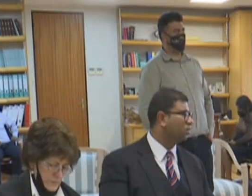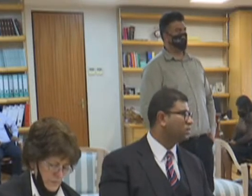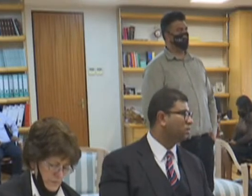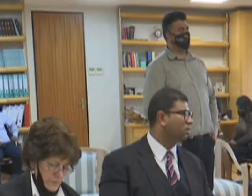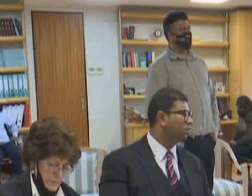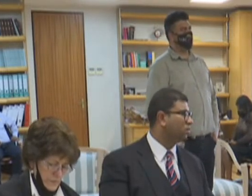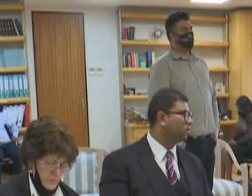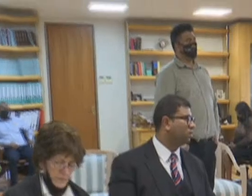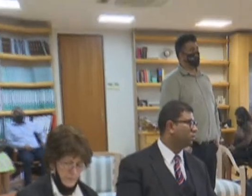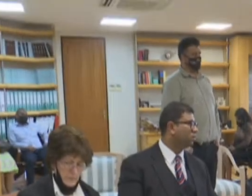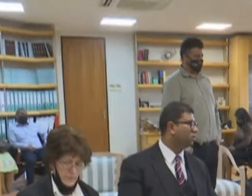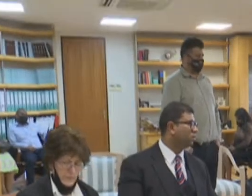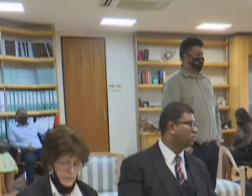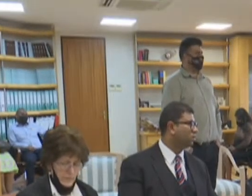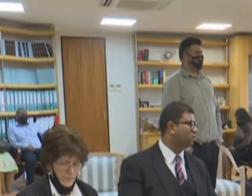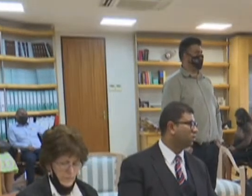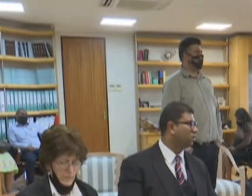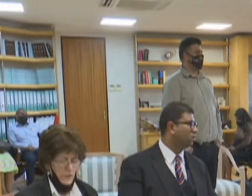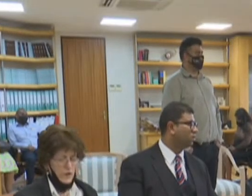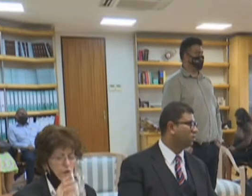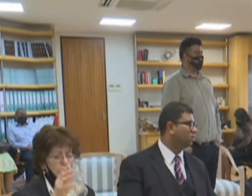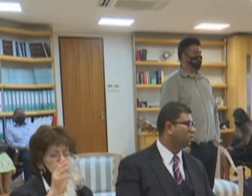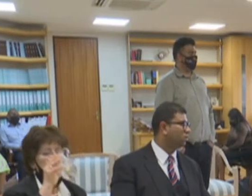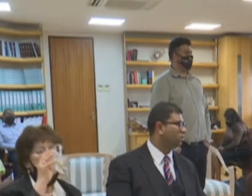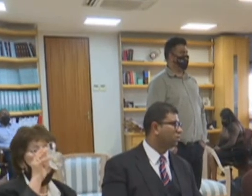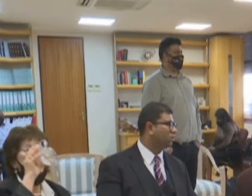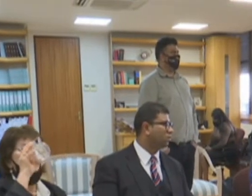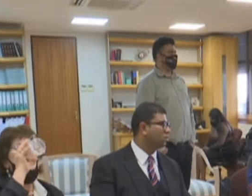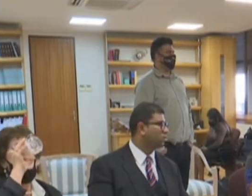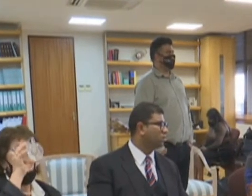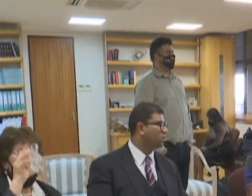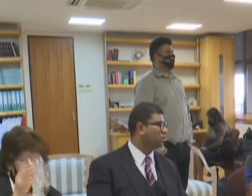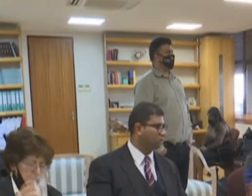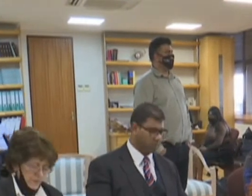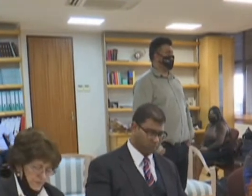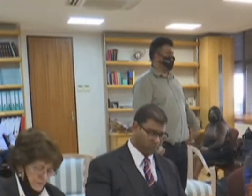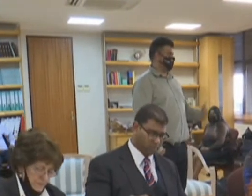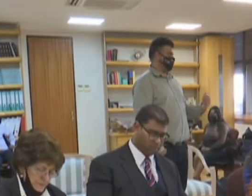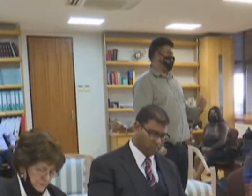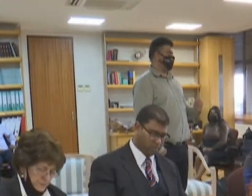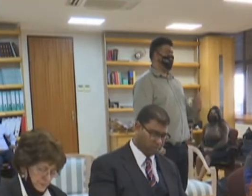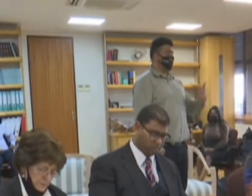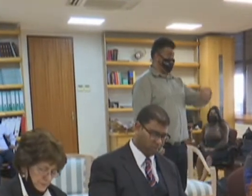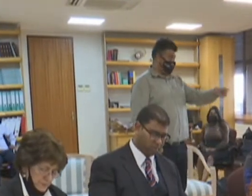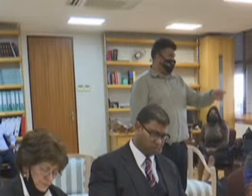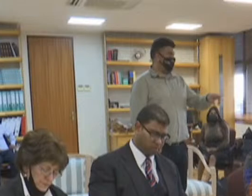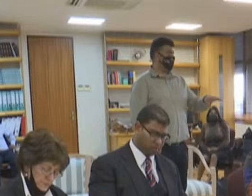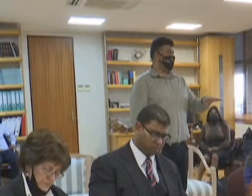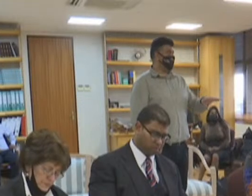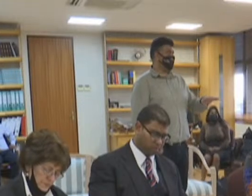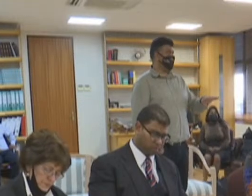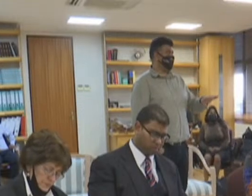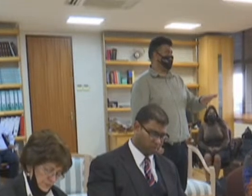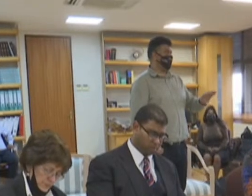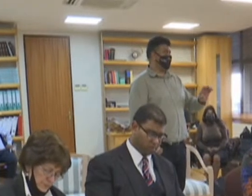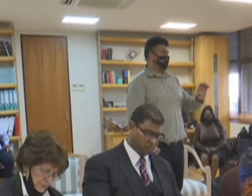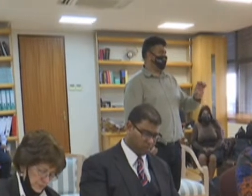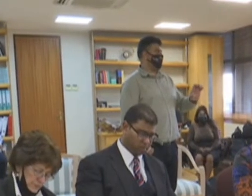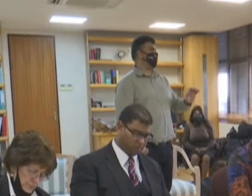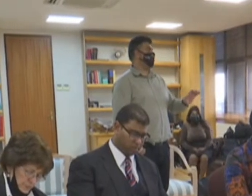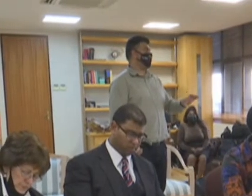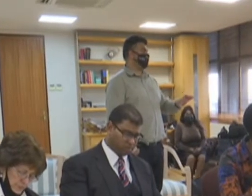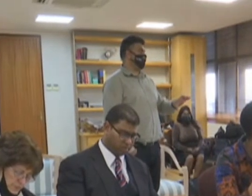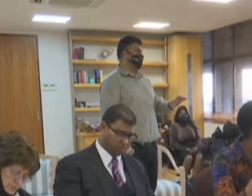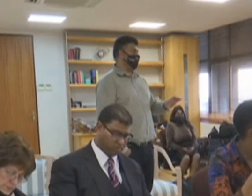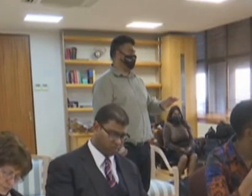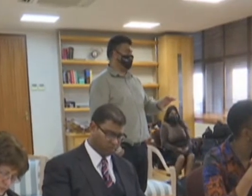heard because there was a court interdict. Yes. So what have you got there? Have you got any documents there? There was a replacement file in the report I'll send to you. Yeah. You can see